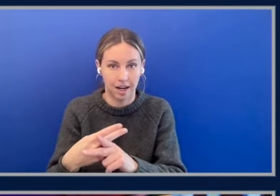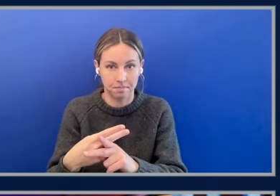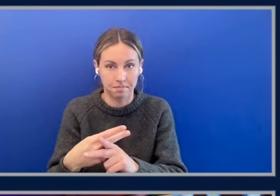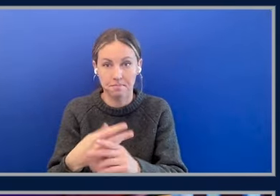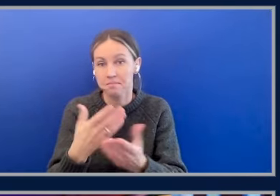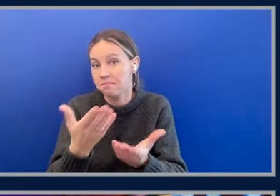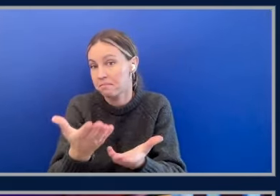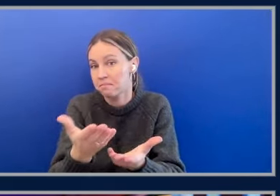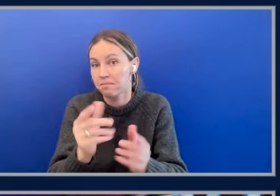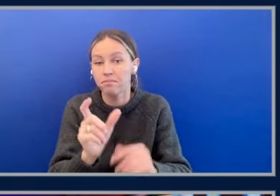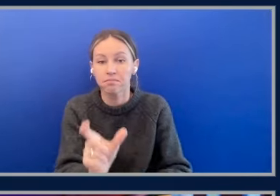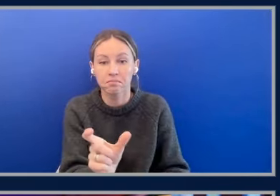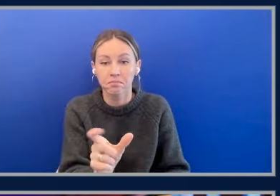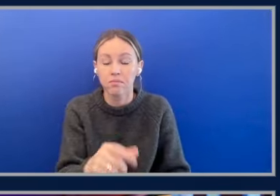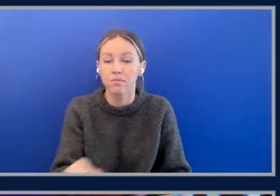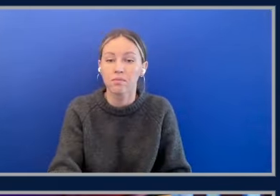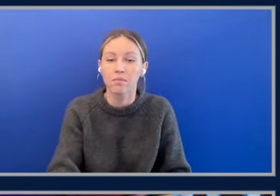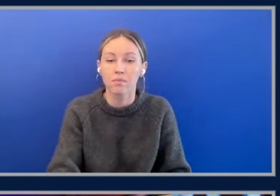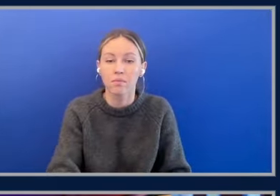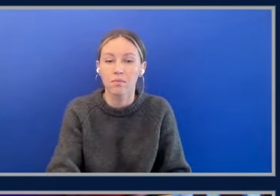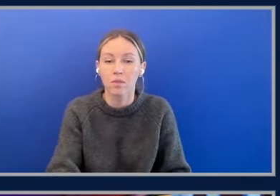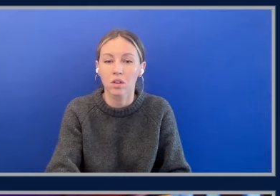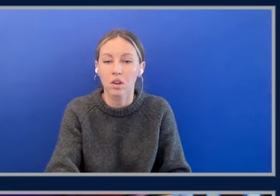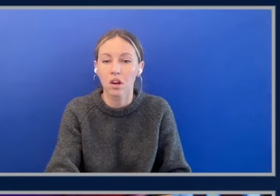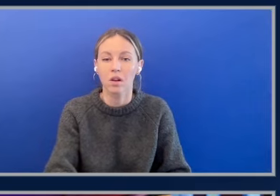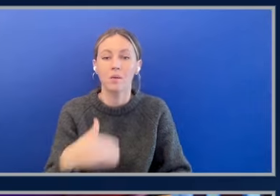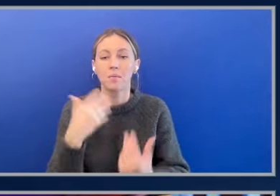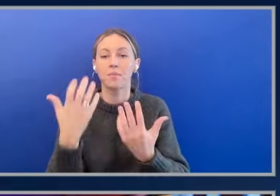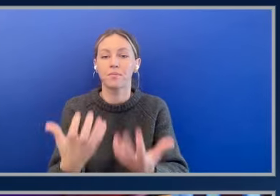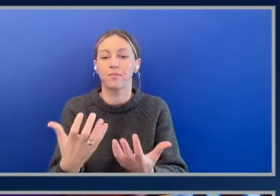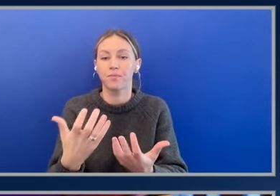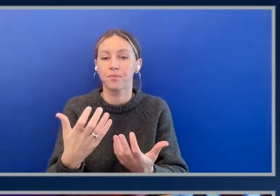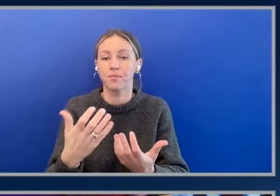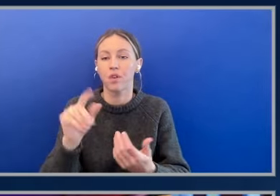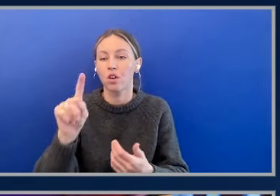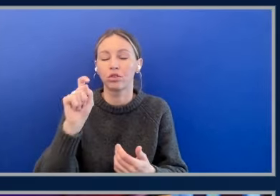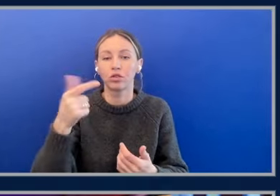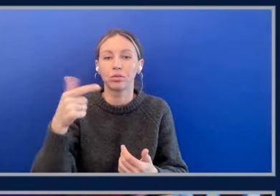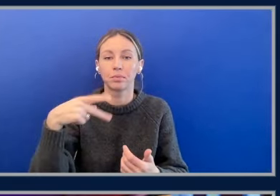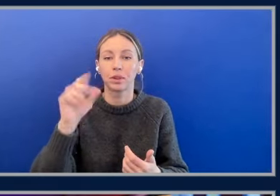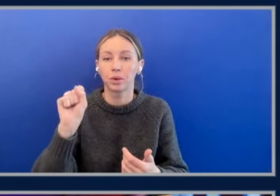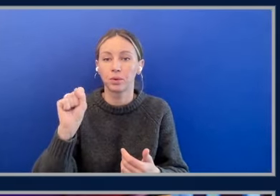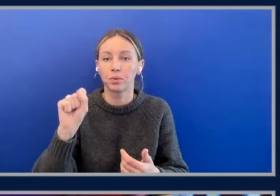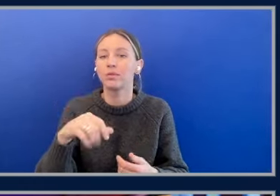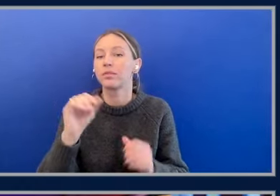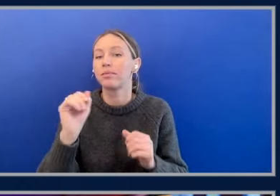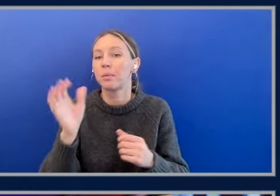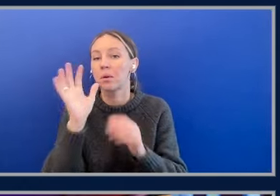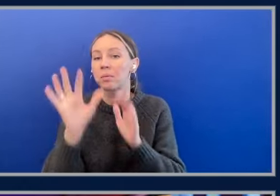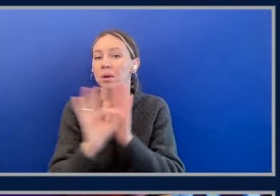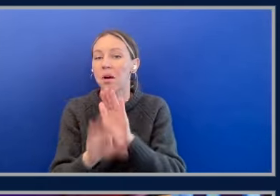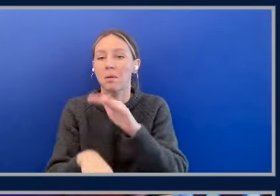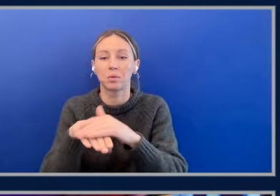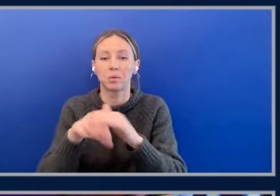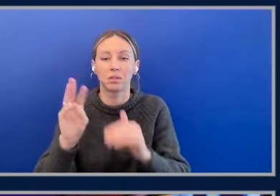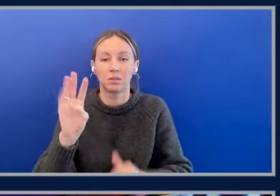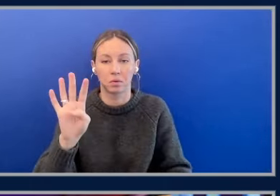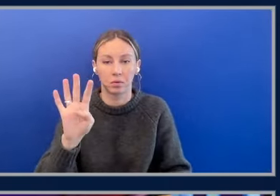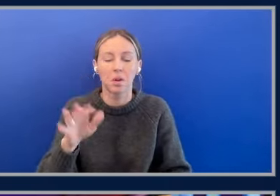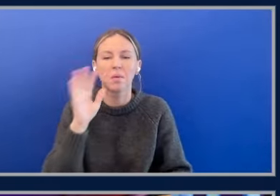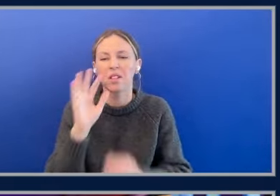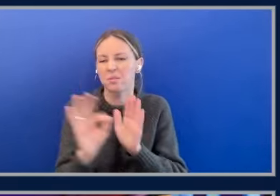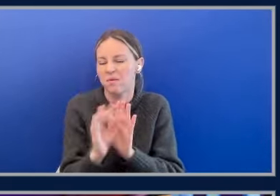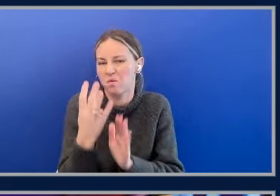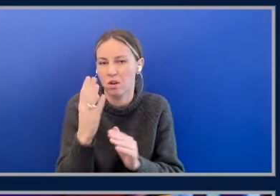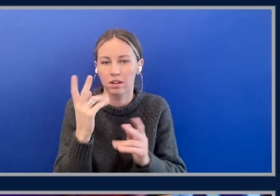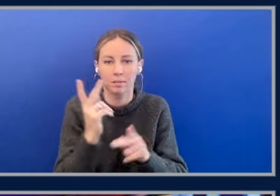H100 GPUs. And let's say I want 4 instances. I can select up to 64 instances. Let me go with 4 to keep it